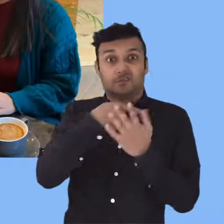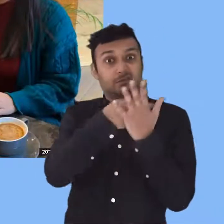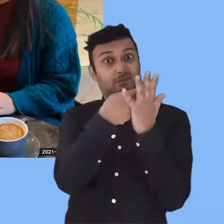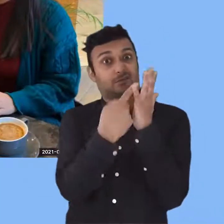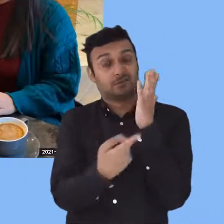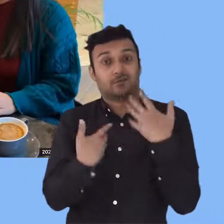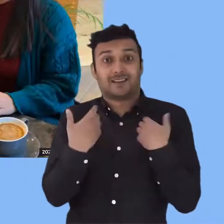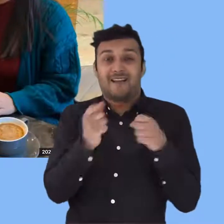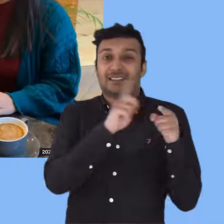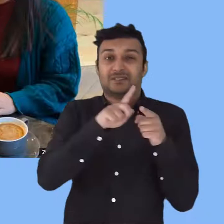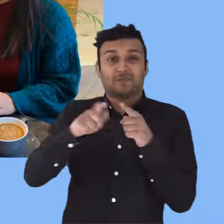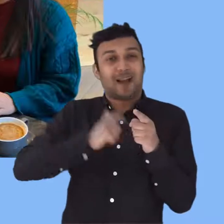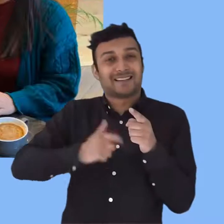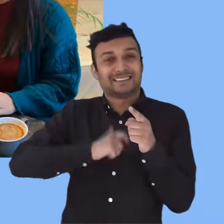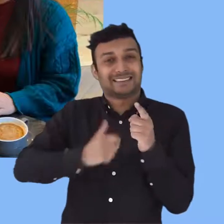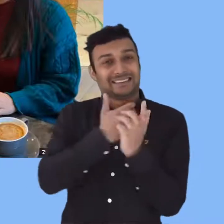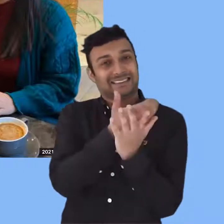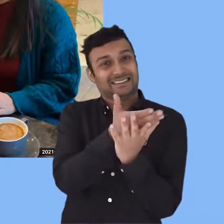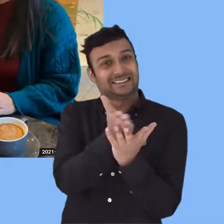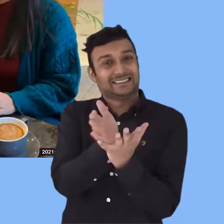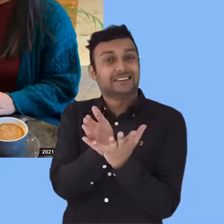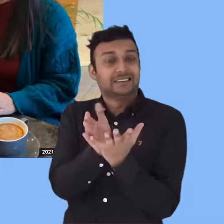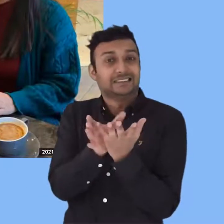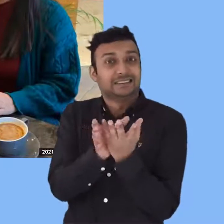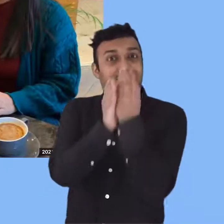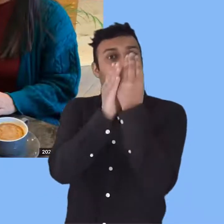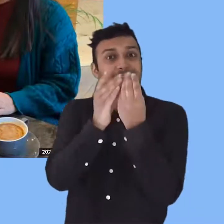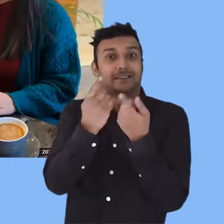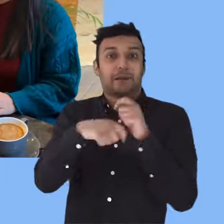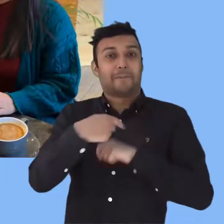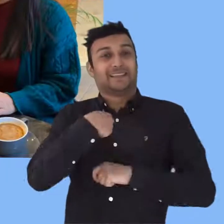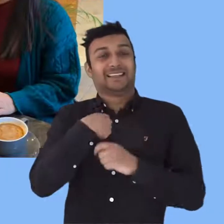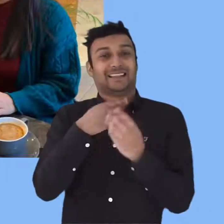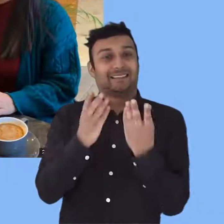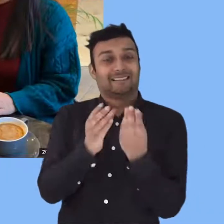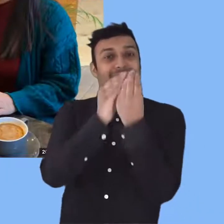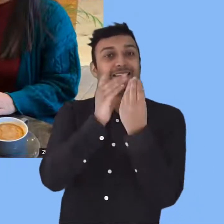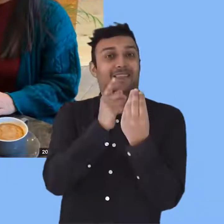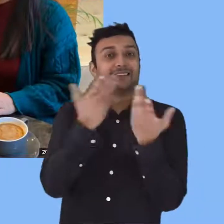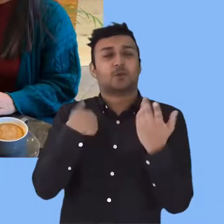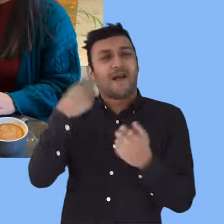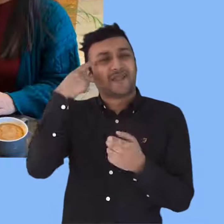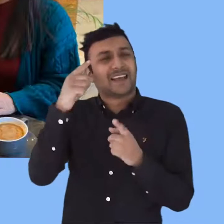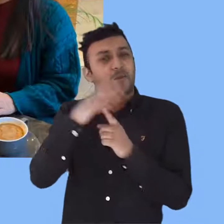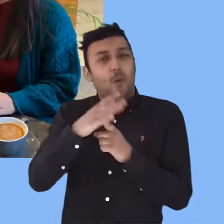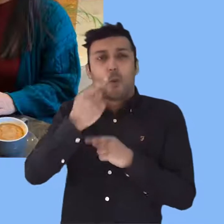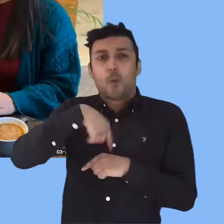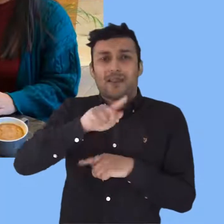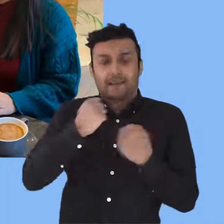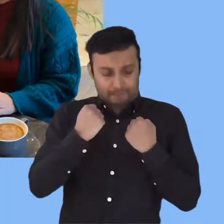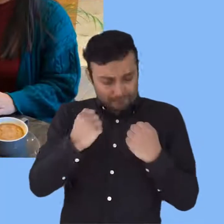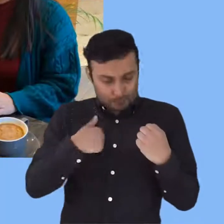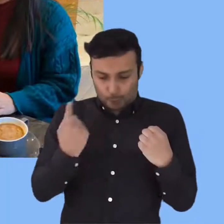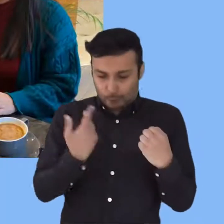these identities as well. So I think it's just important to consider where we come from and who we are,